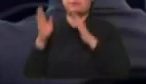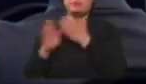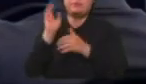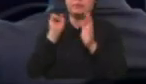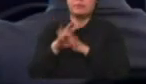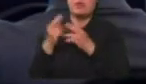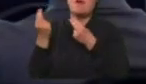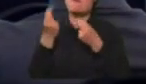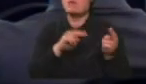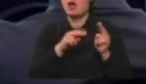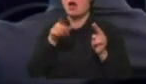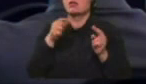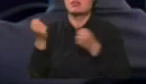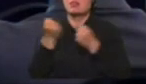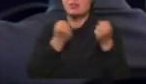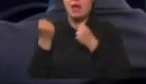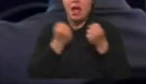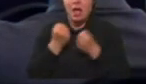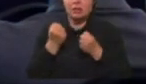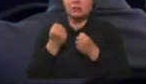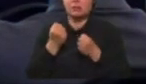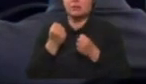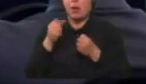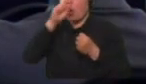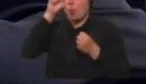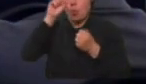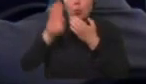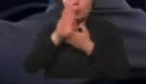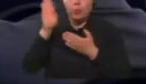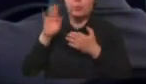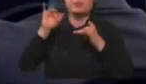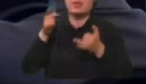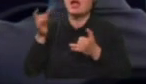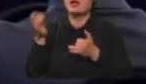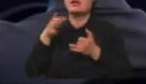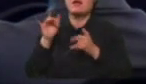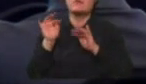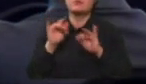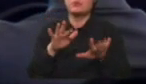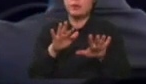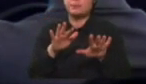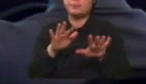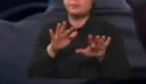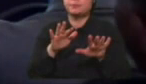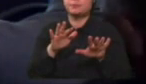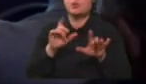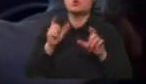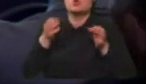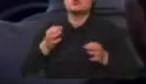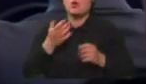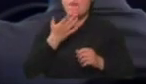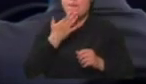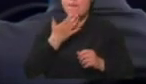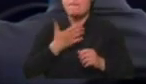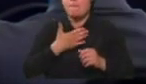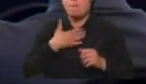transit. How does this I Spy Mobility game relate? By the way, I have many more slides, but for the sake of time, I kept it to just a few. Well, it's